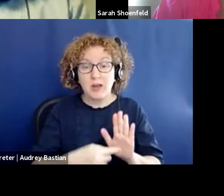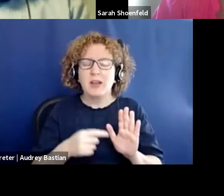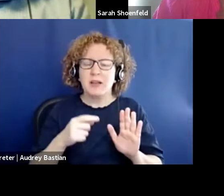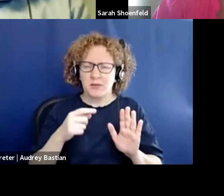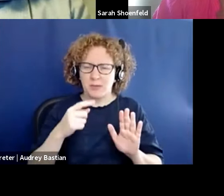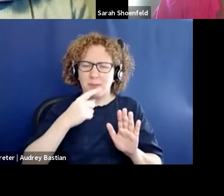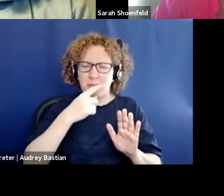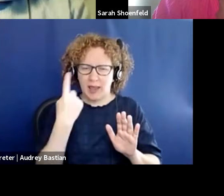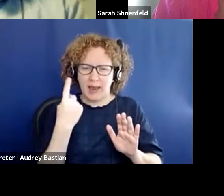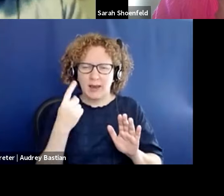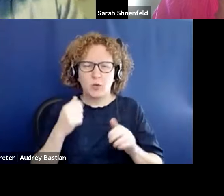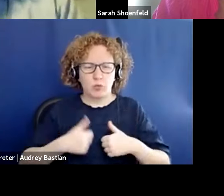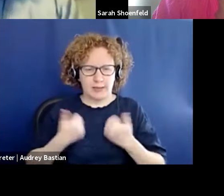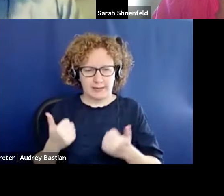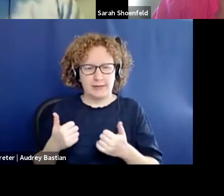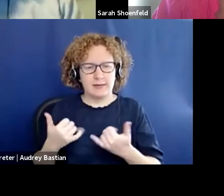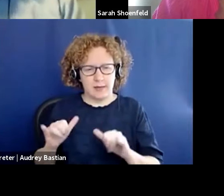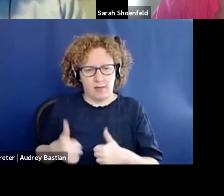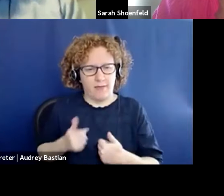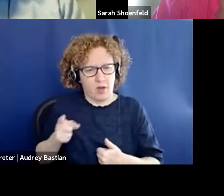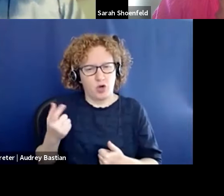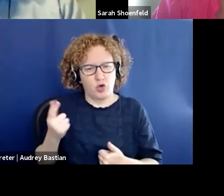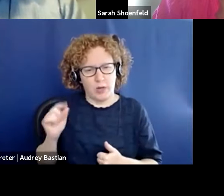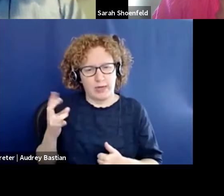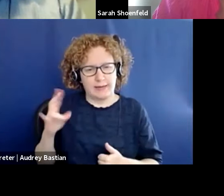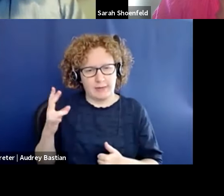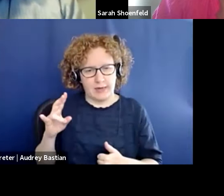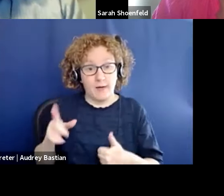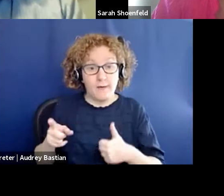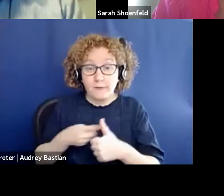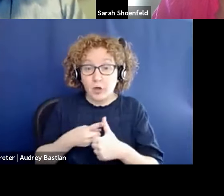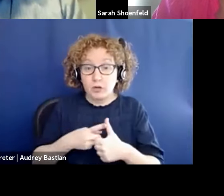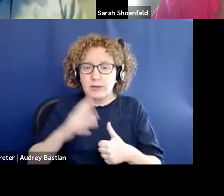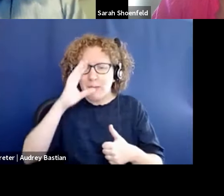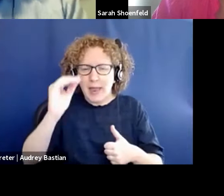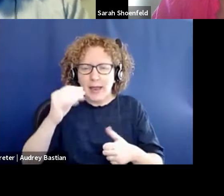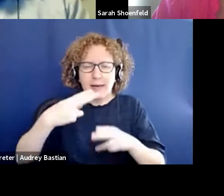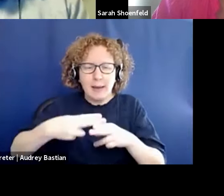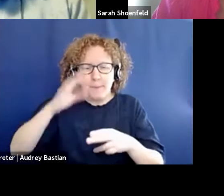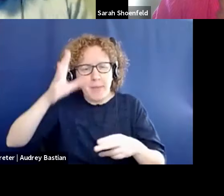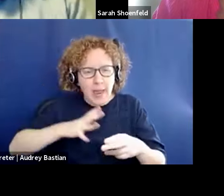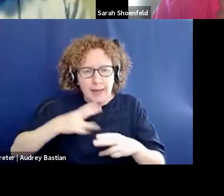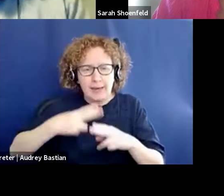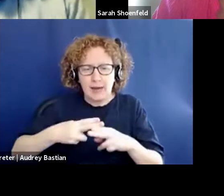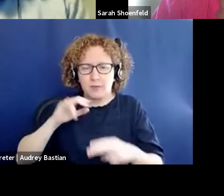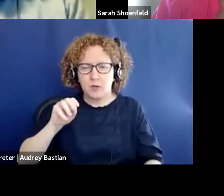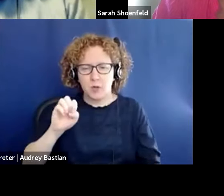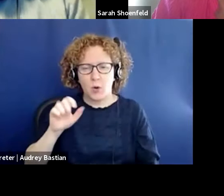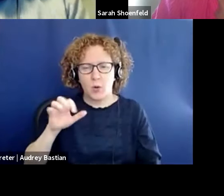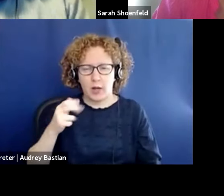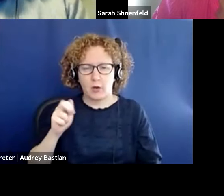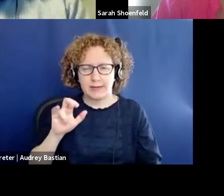2017 when we did this project, including this first one with a man named Joe Hairston, who's since passed away at age